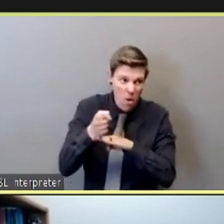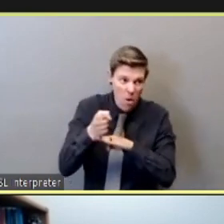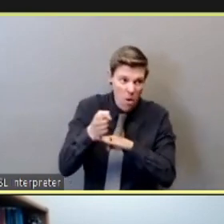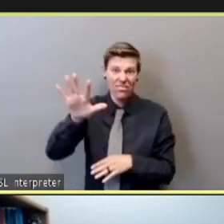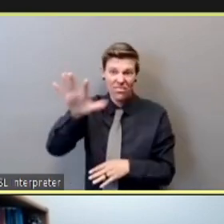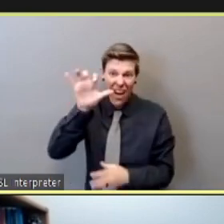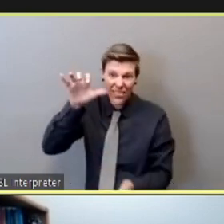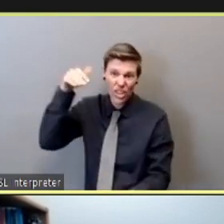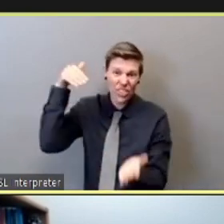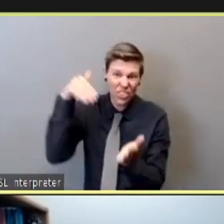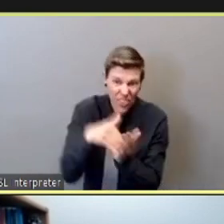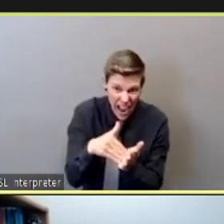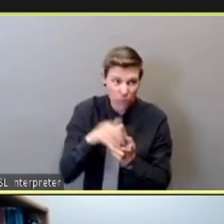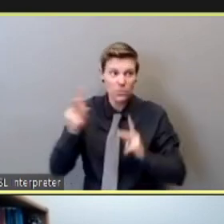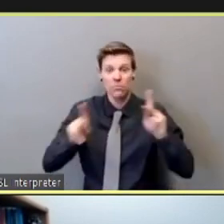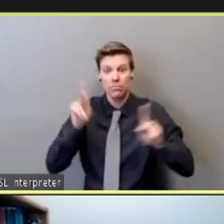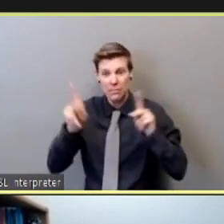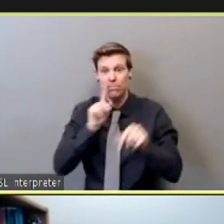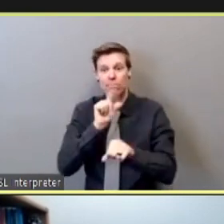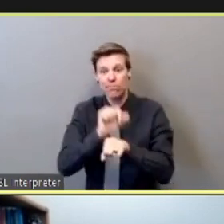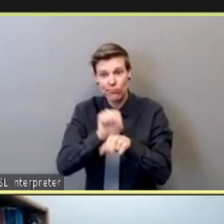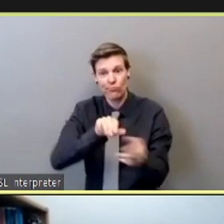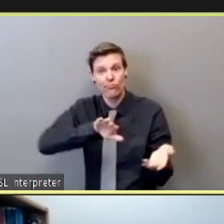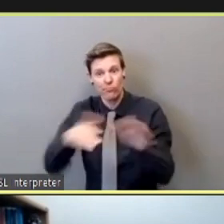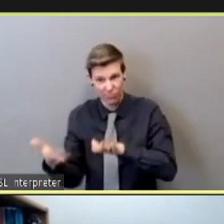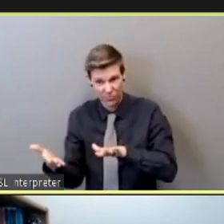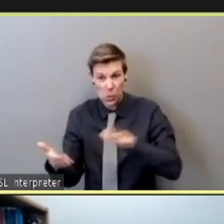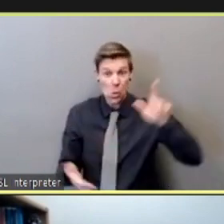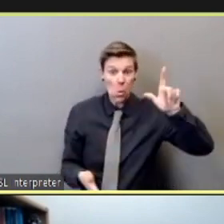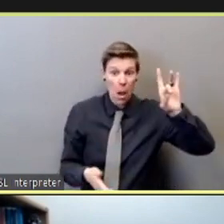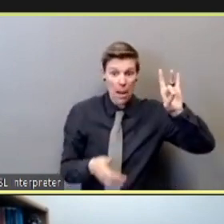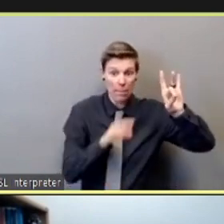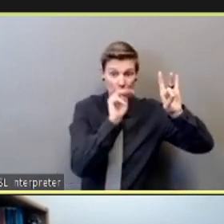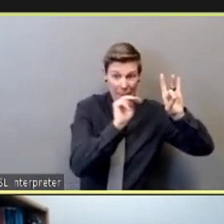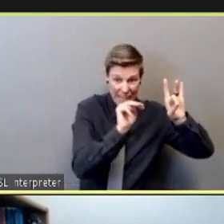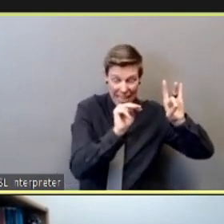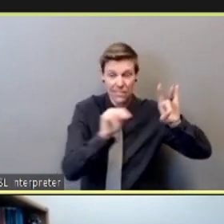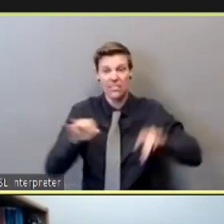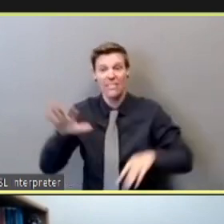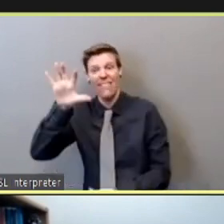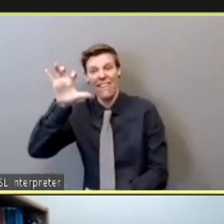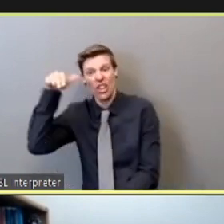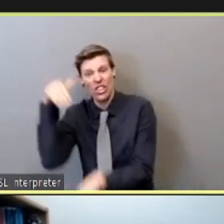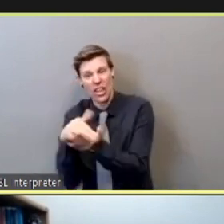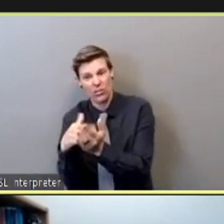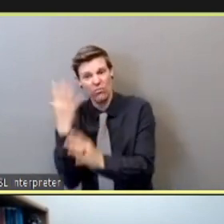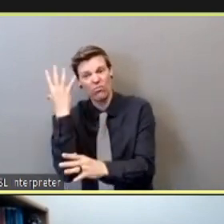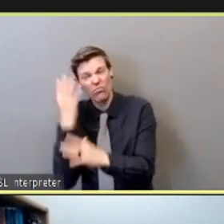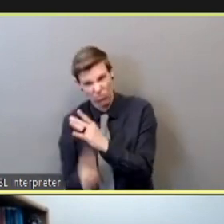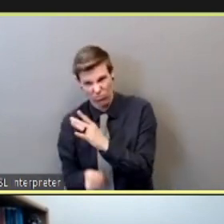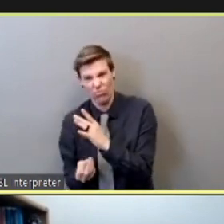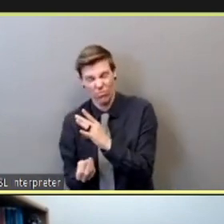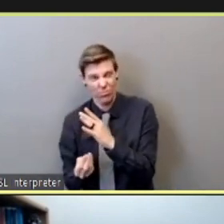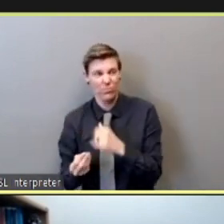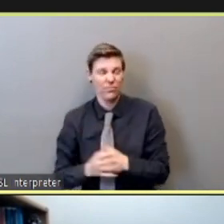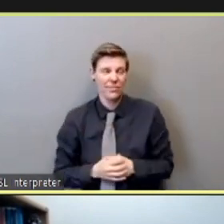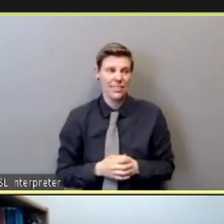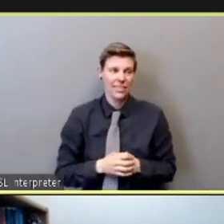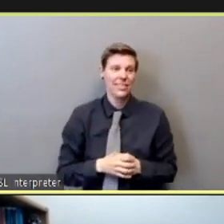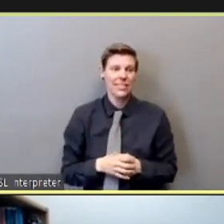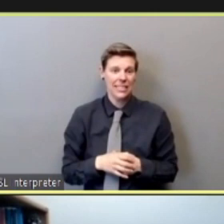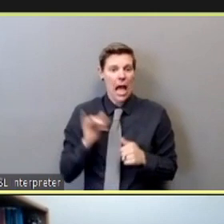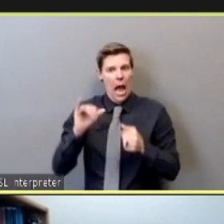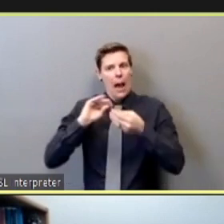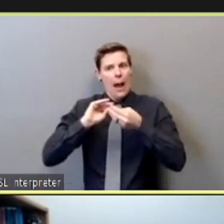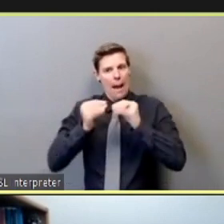have been confirmed in the United States as COVID related. And then just the map, I think